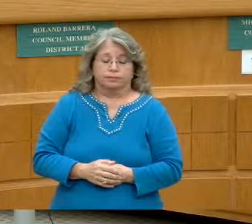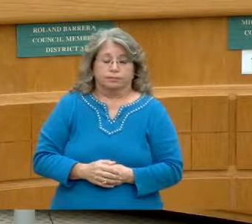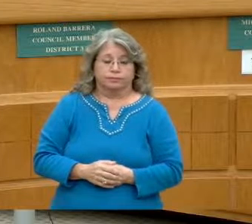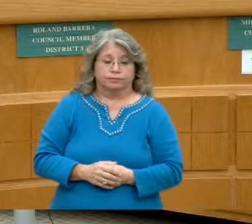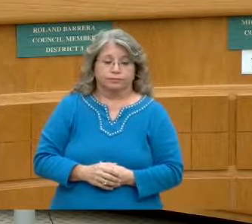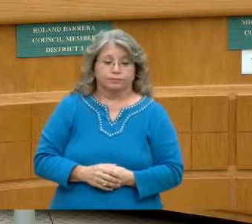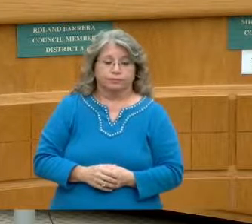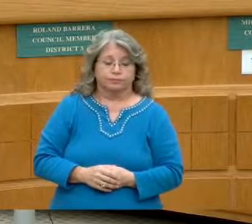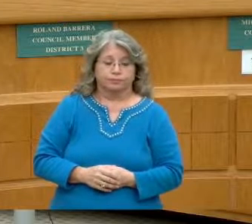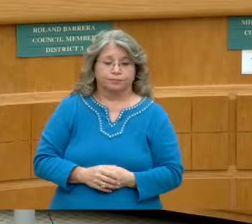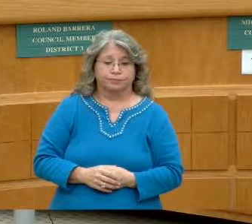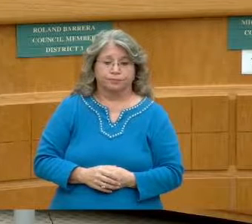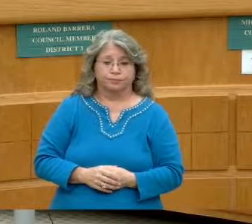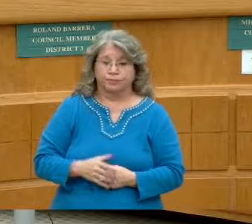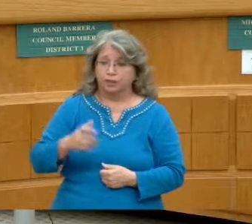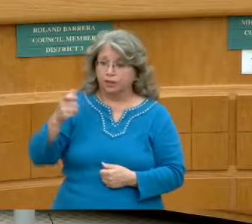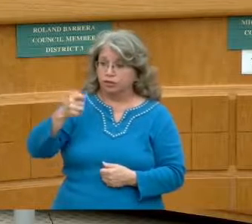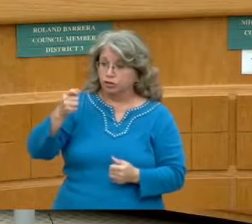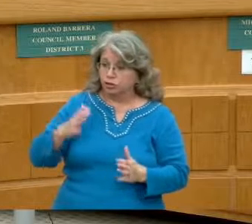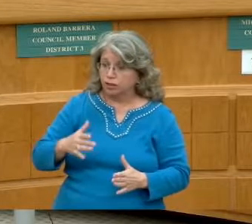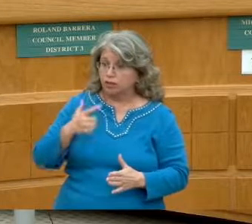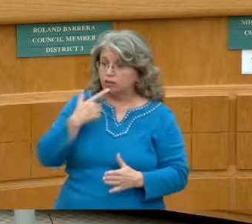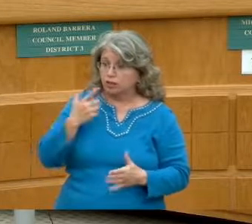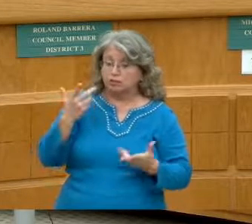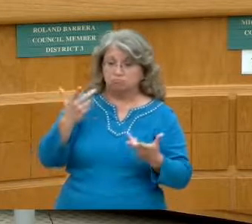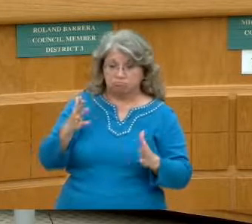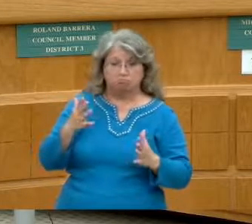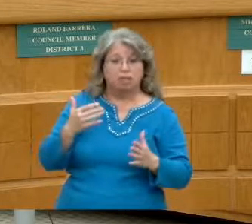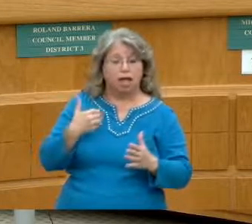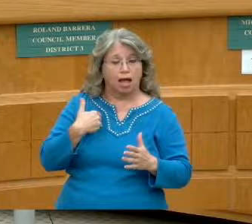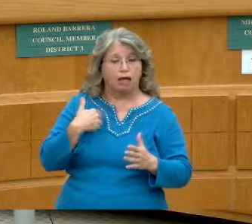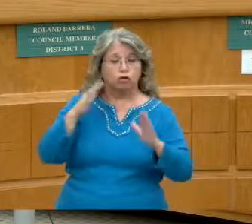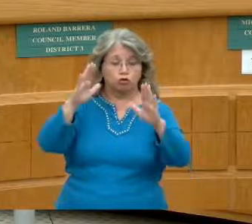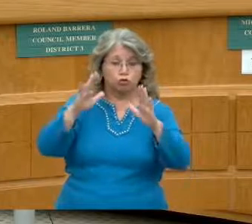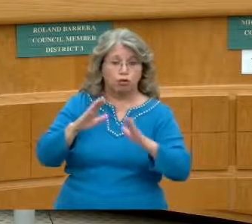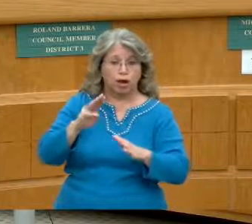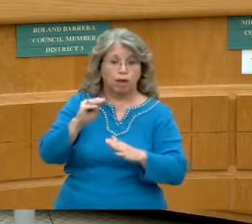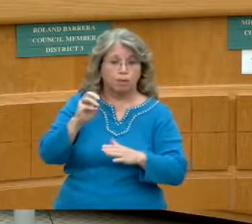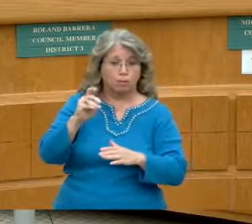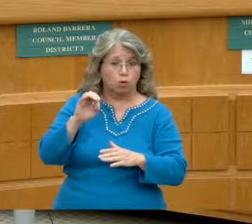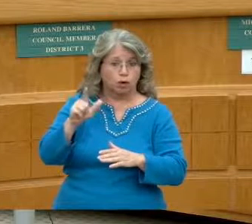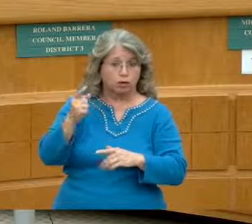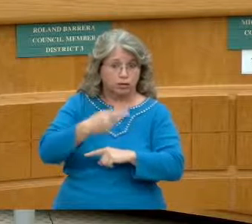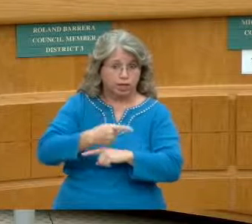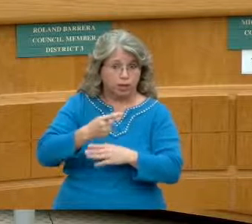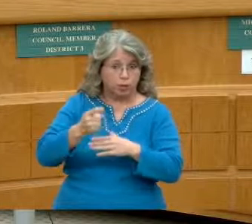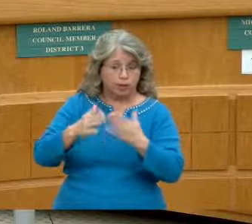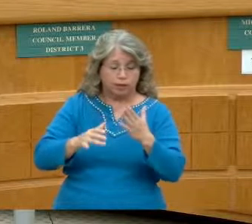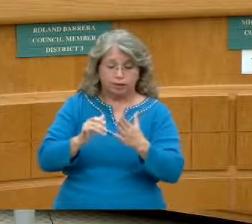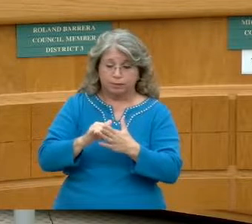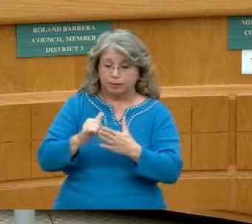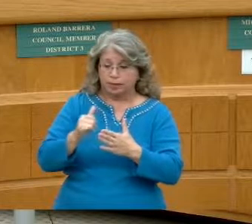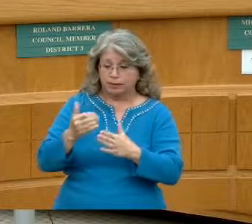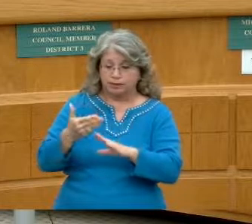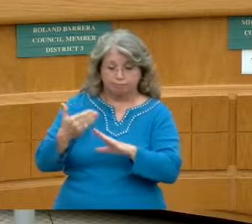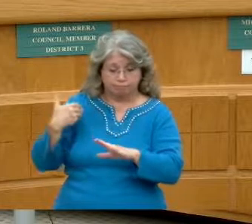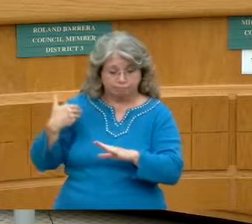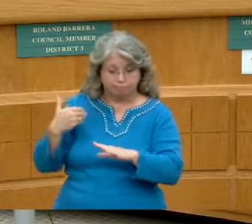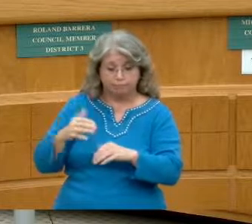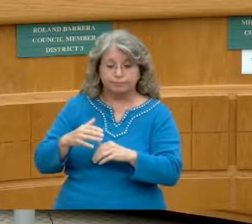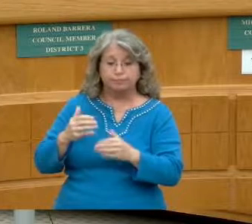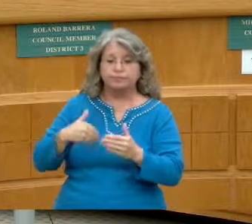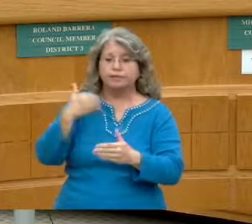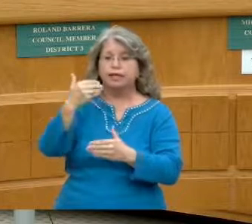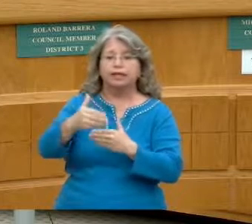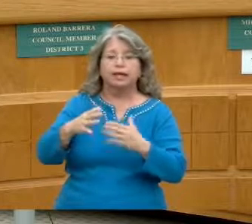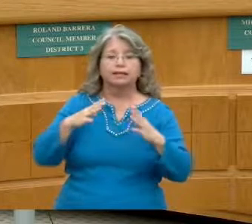The judge had mentioned we had a great Memorial Day weekend, and we did, and that's behind us now, and our next holiday weekend